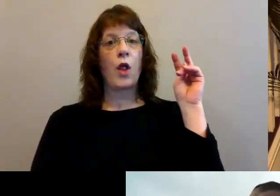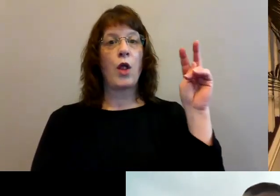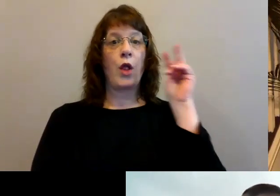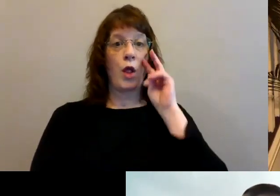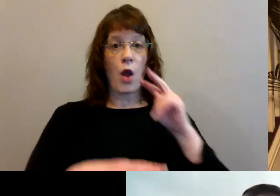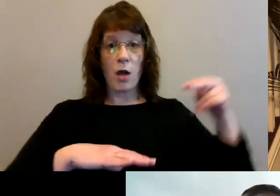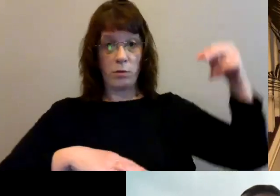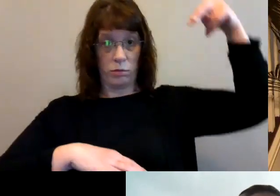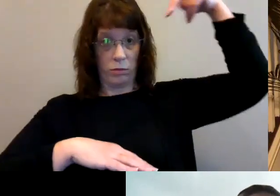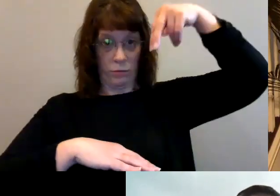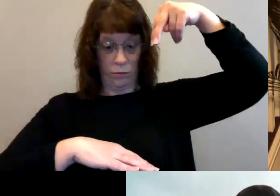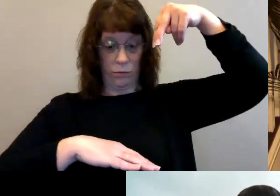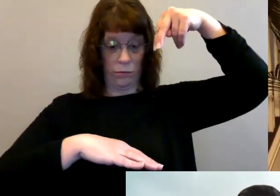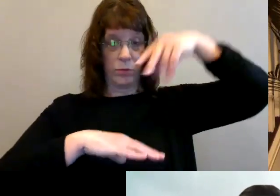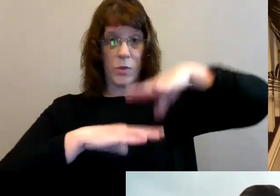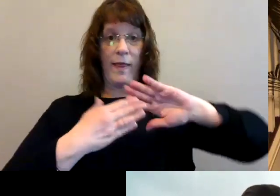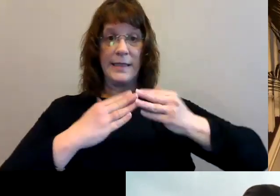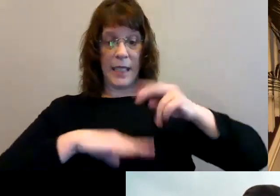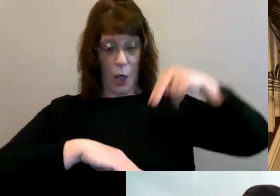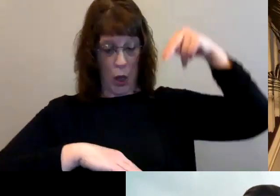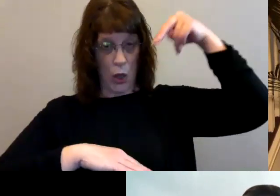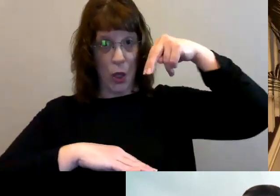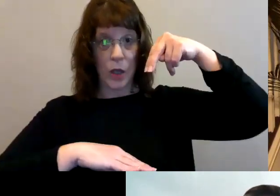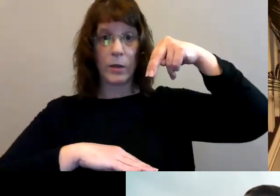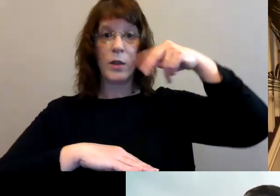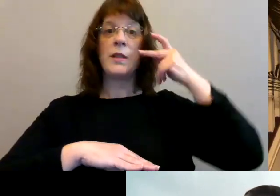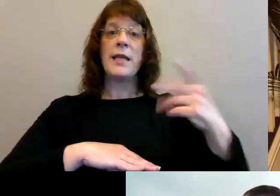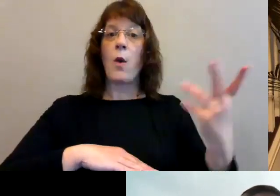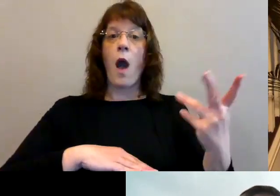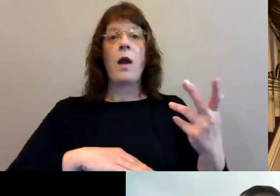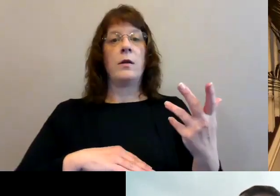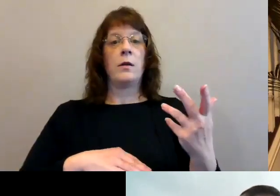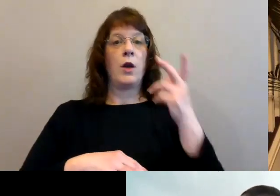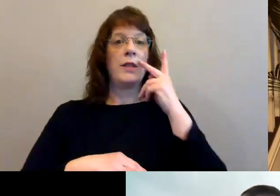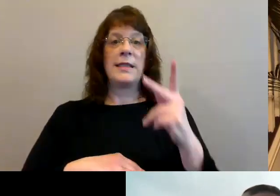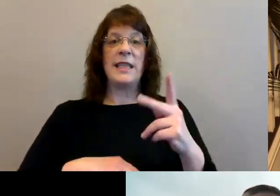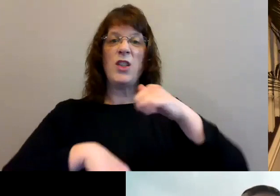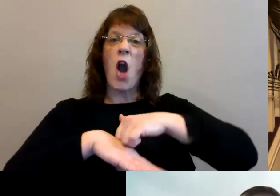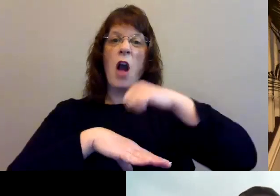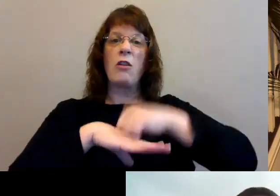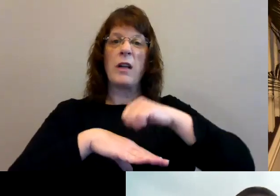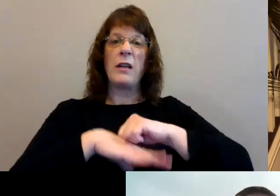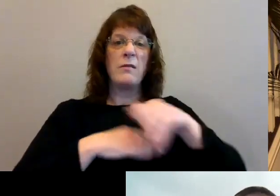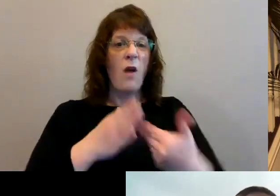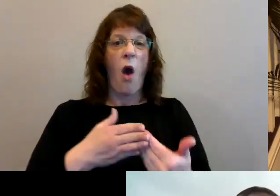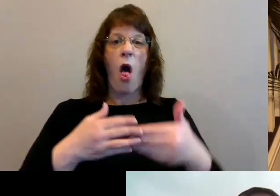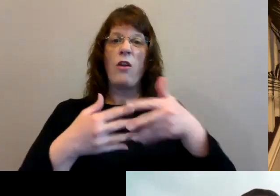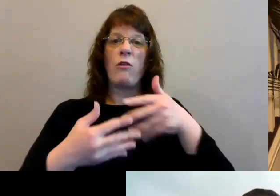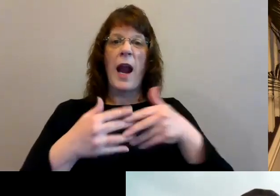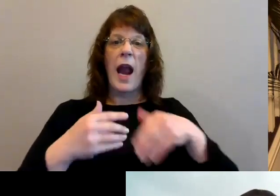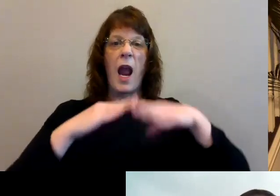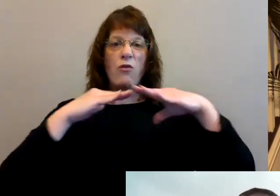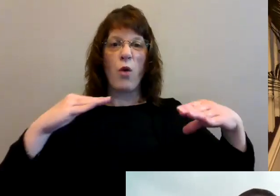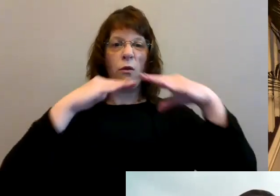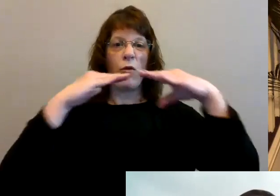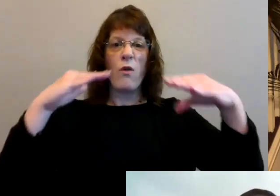imaging perspective at cities, what you see is basically all the concrete, it's all gray. And so if we can bring some